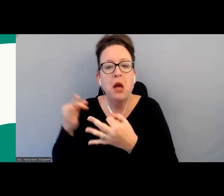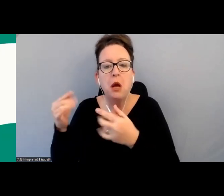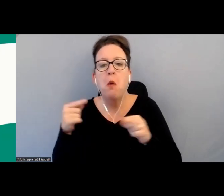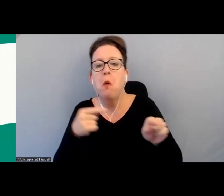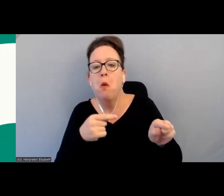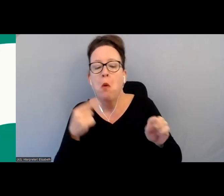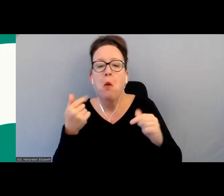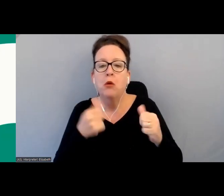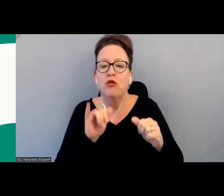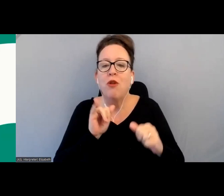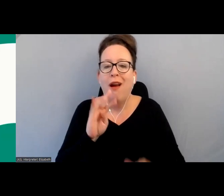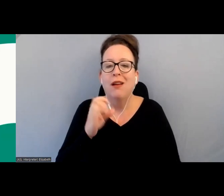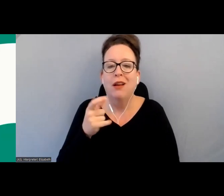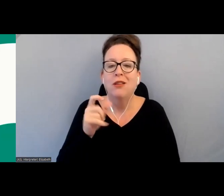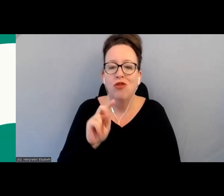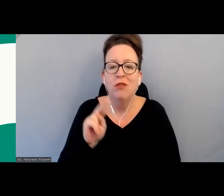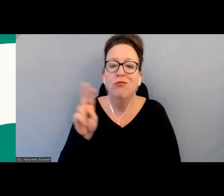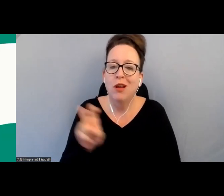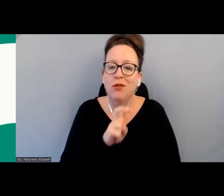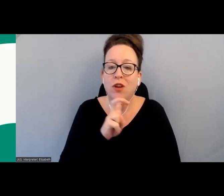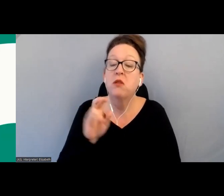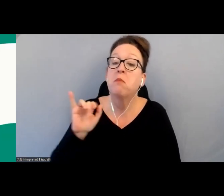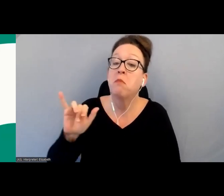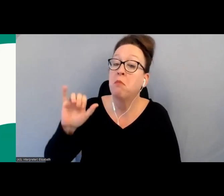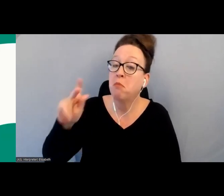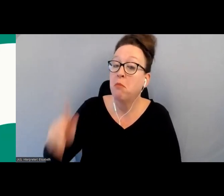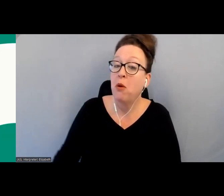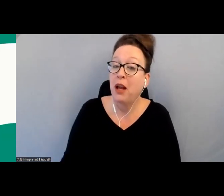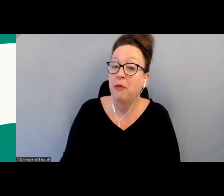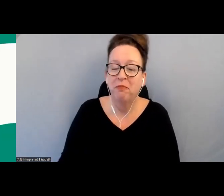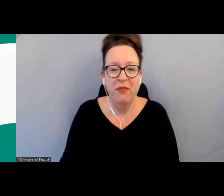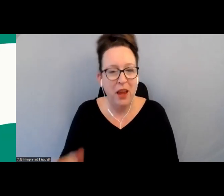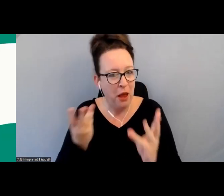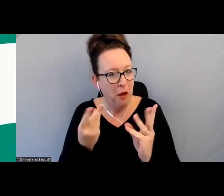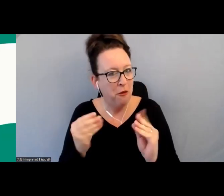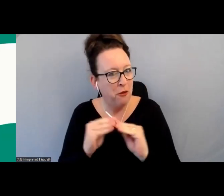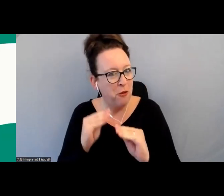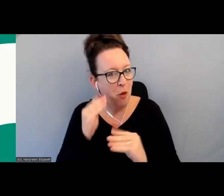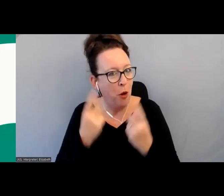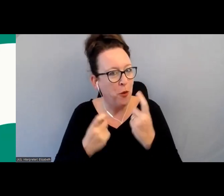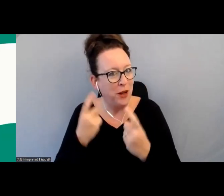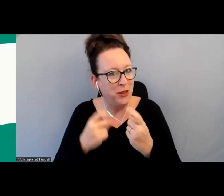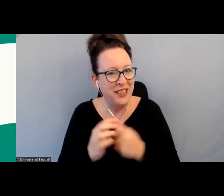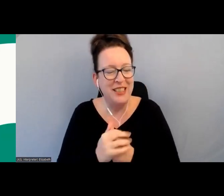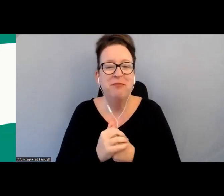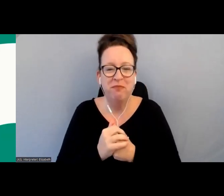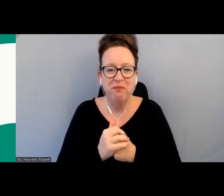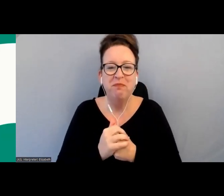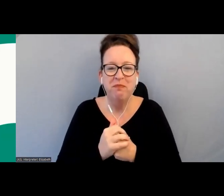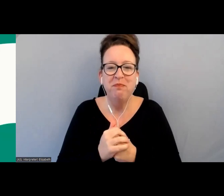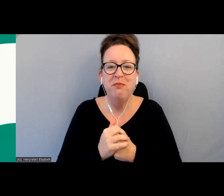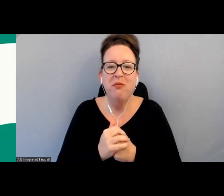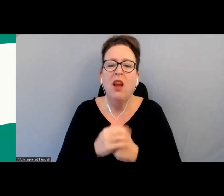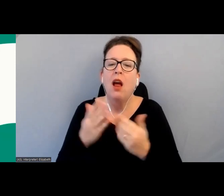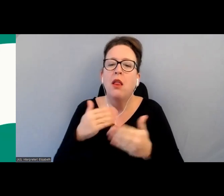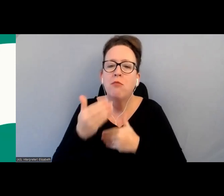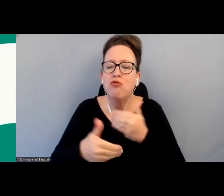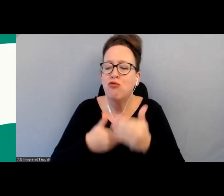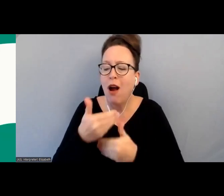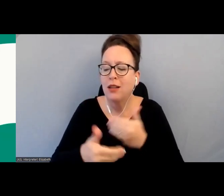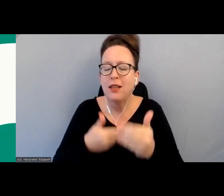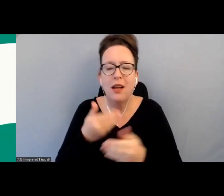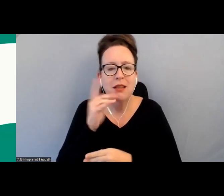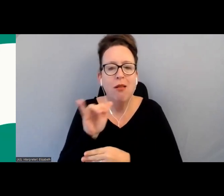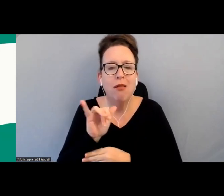they came over. Okay. A couple more. We've got quite a few. What is the process